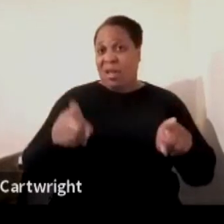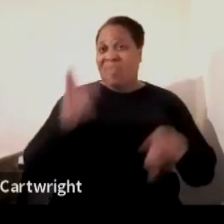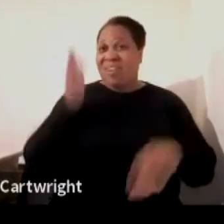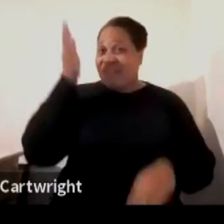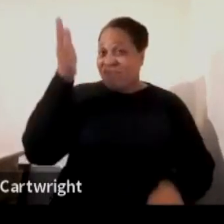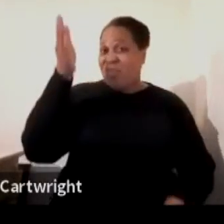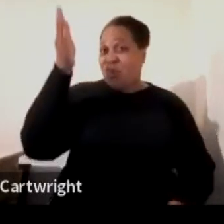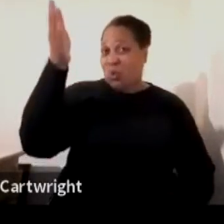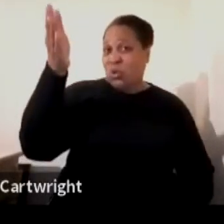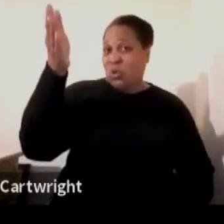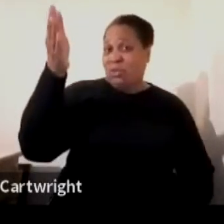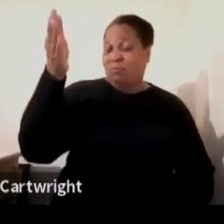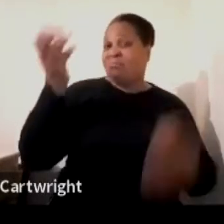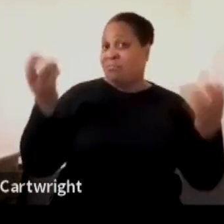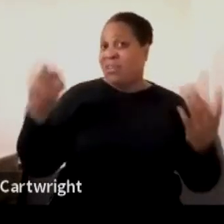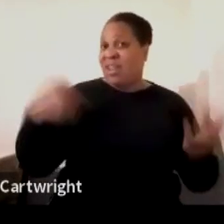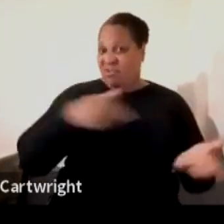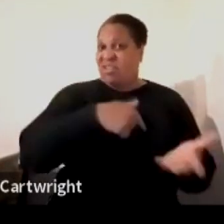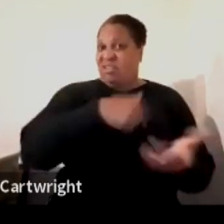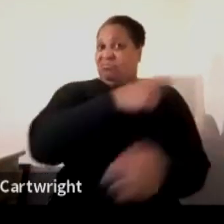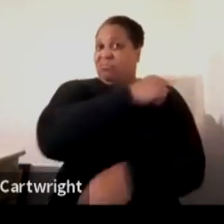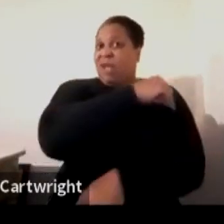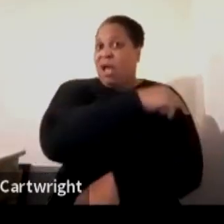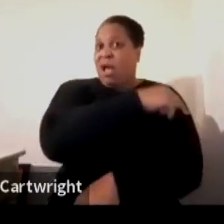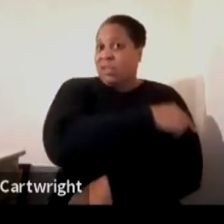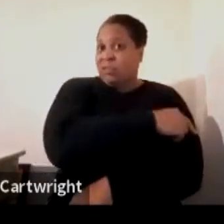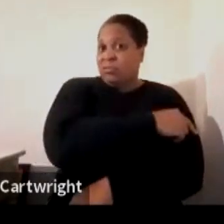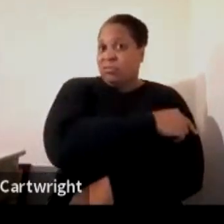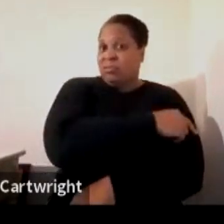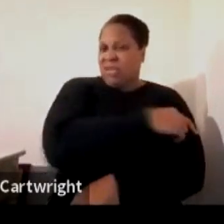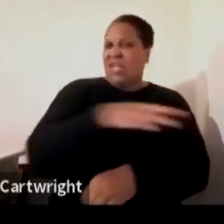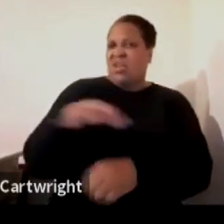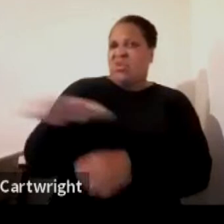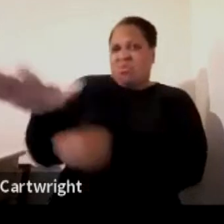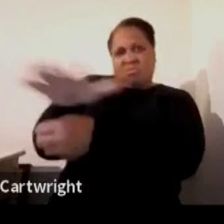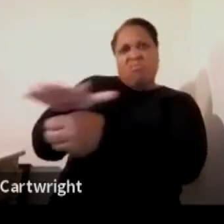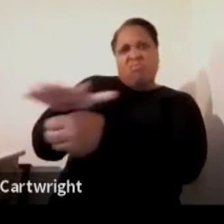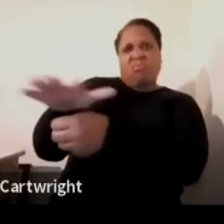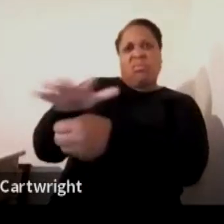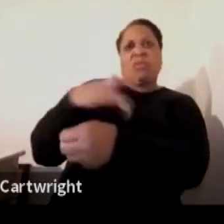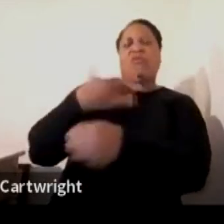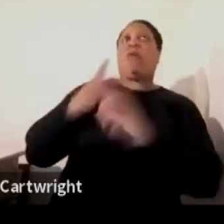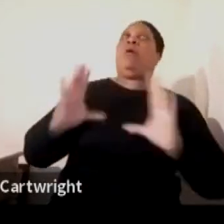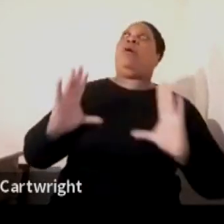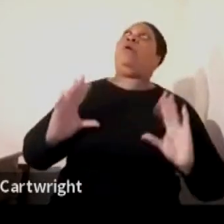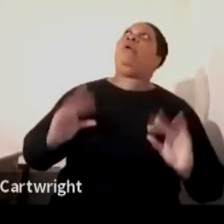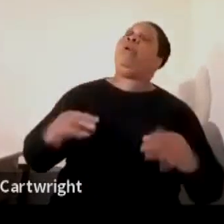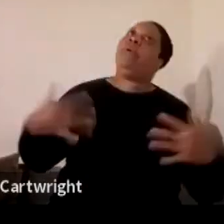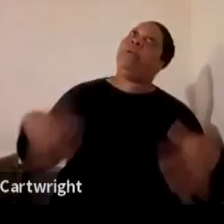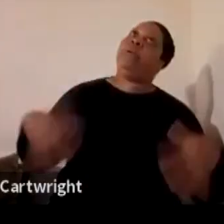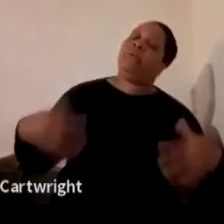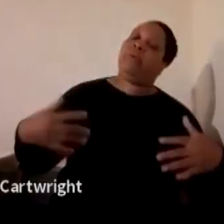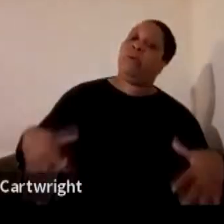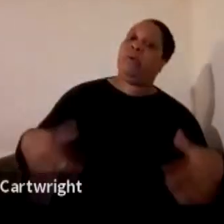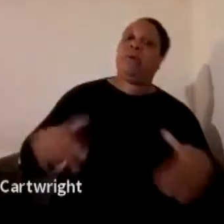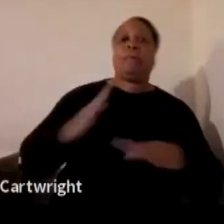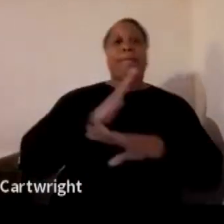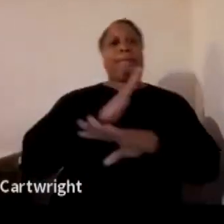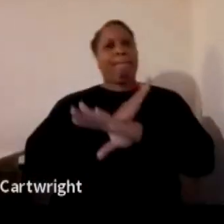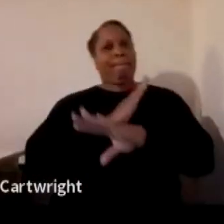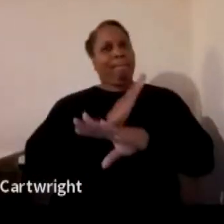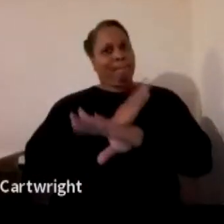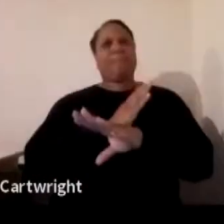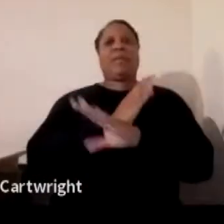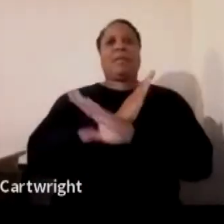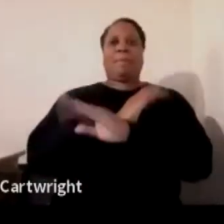of us in the hospital feel a sense of relief having that additional level of protection. Thank